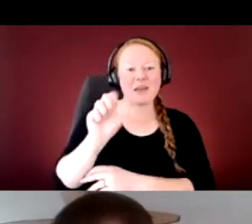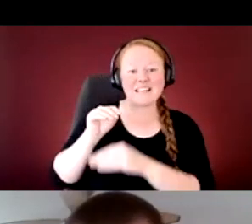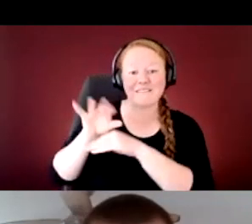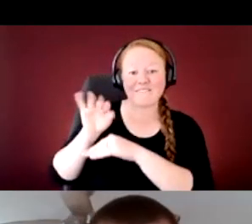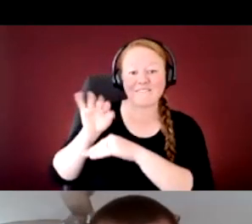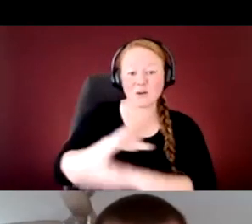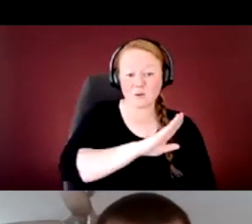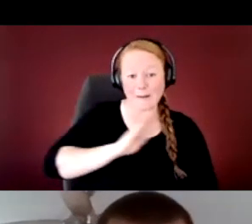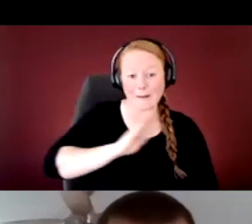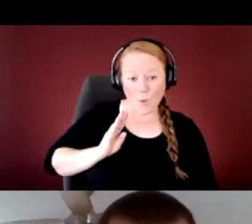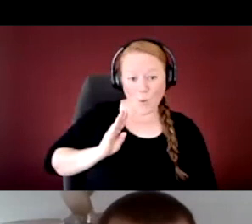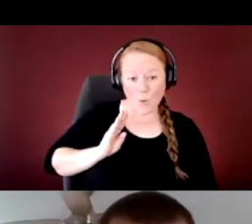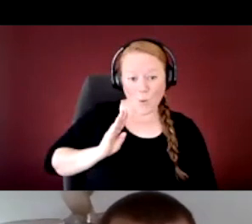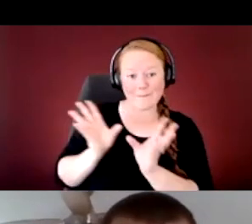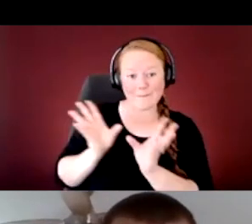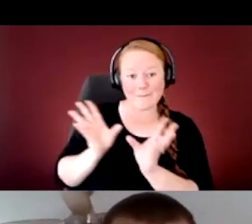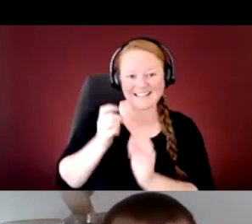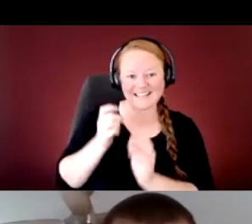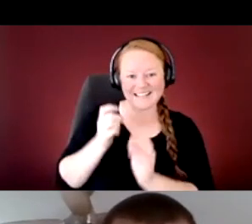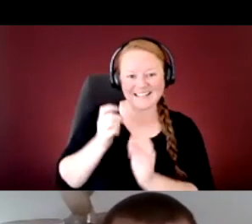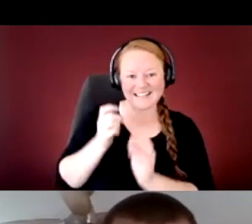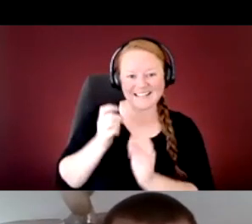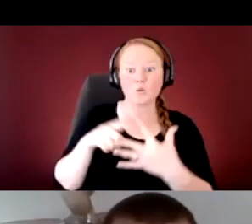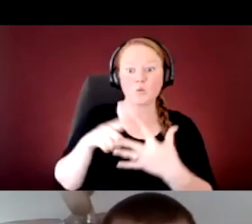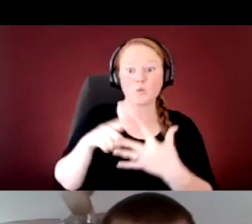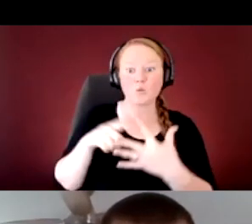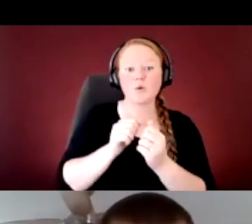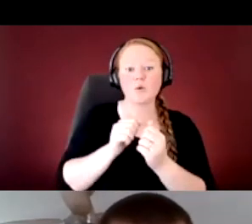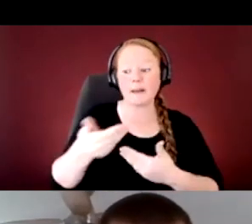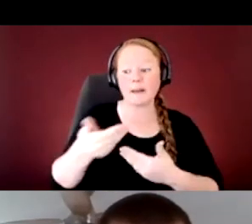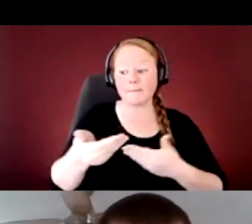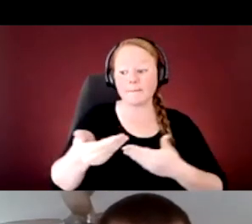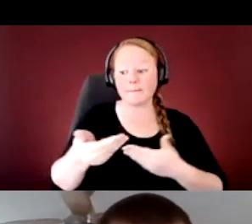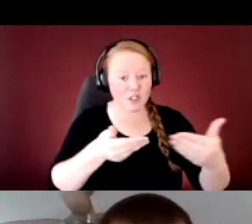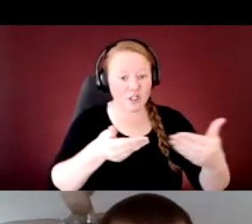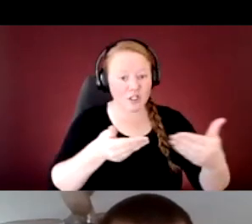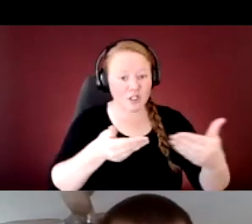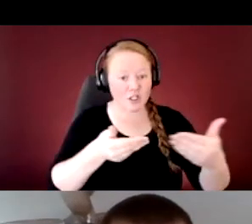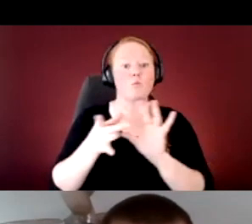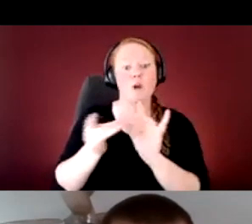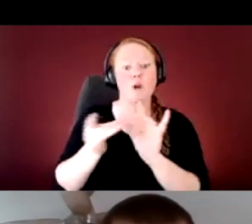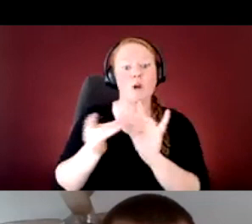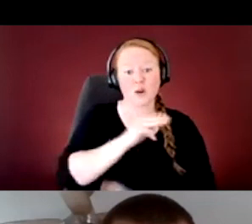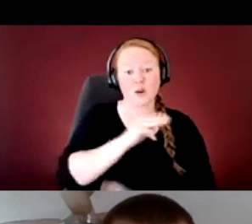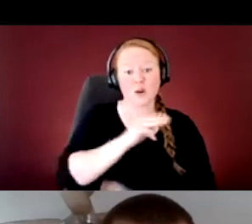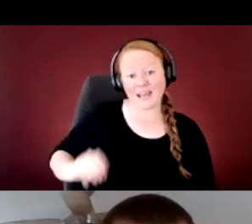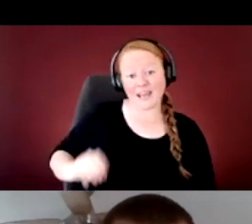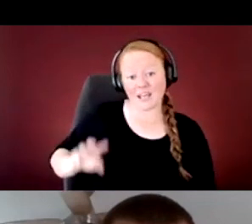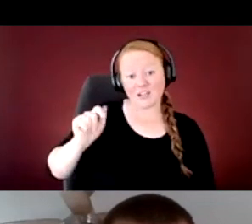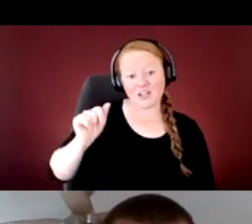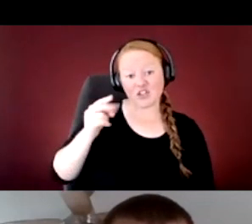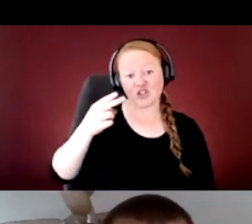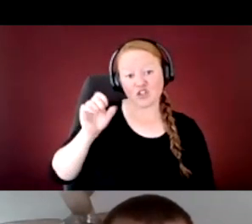morning. We will start with some introduction or some remarks from Mayor Tashara Jones, followed by